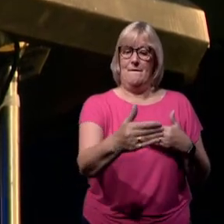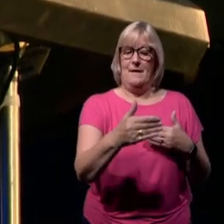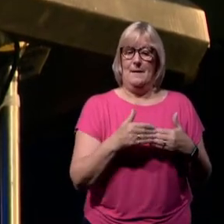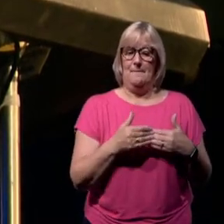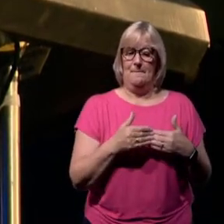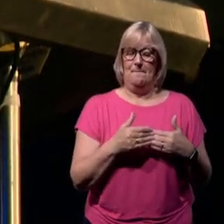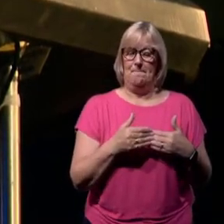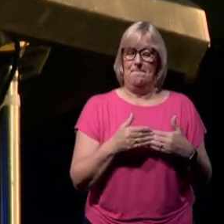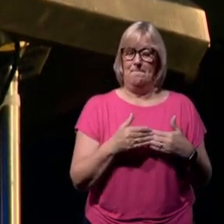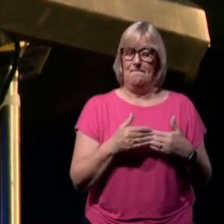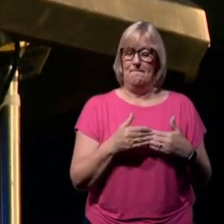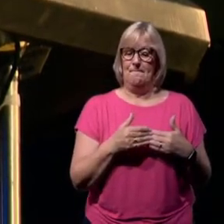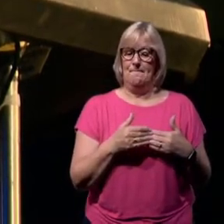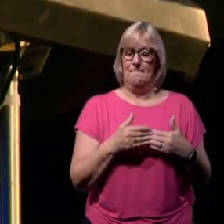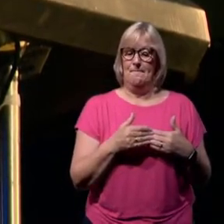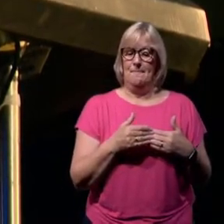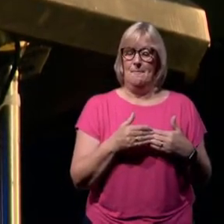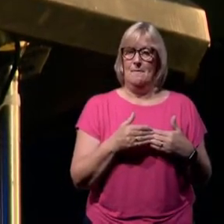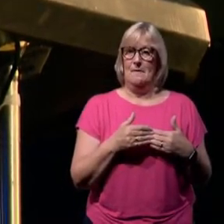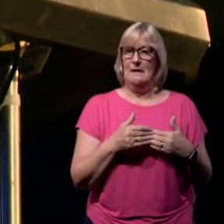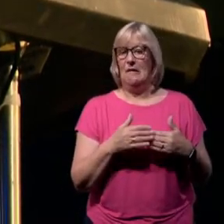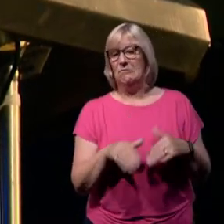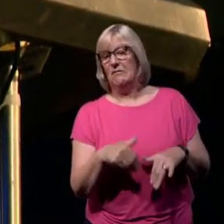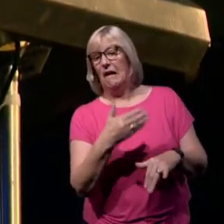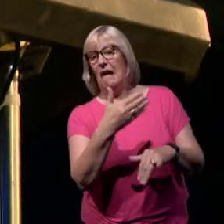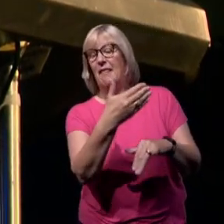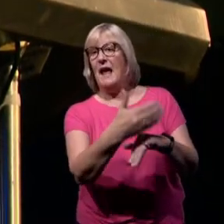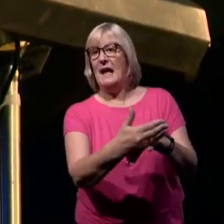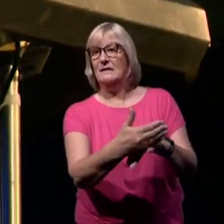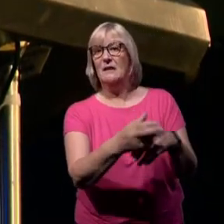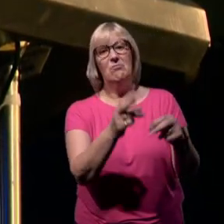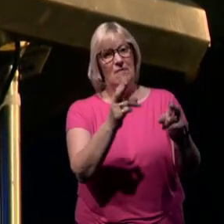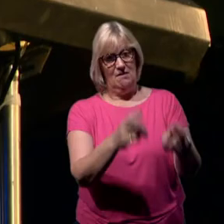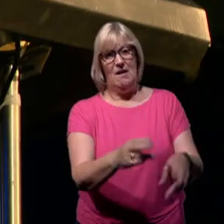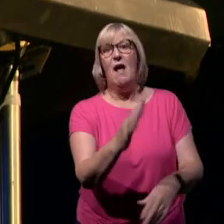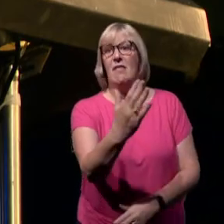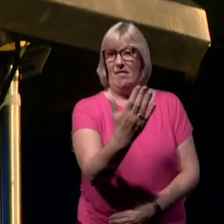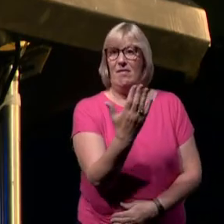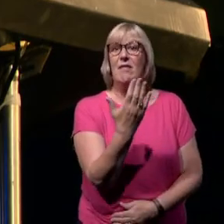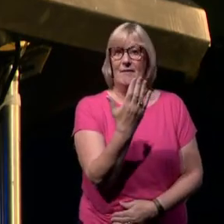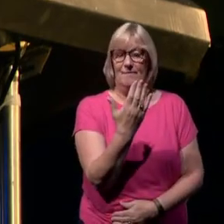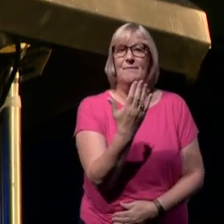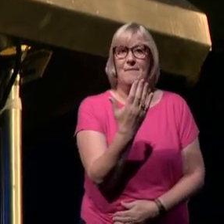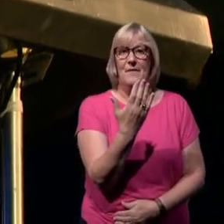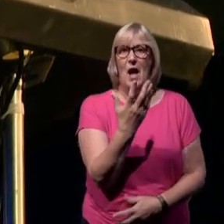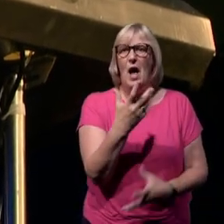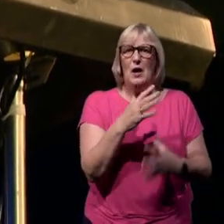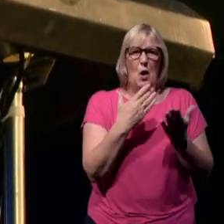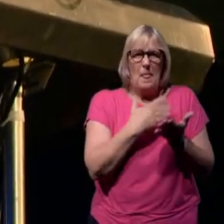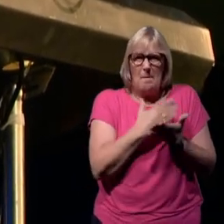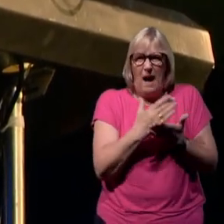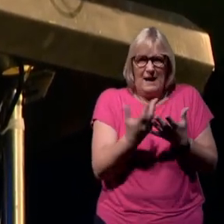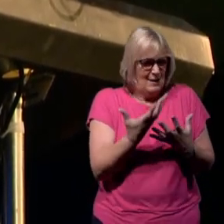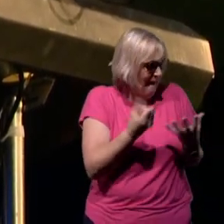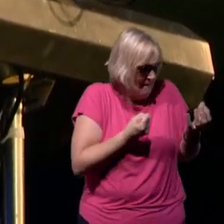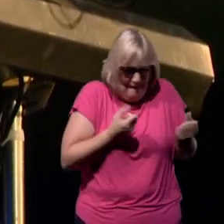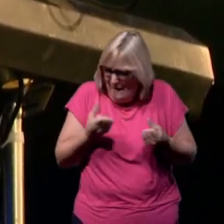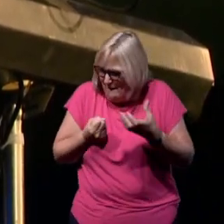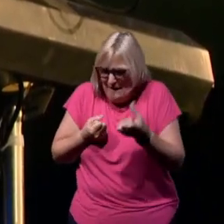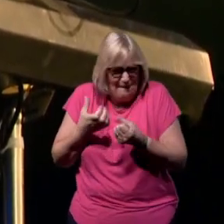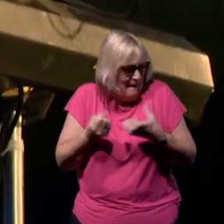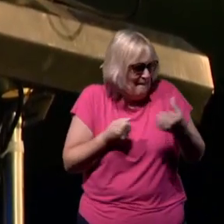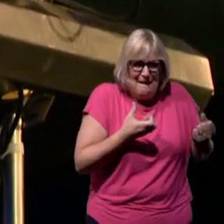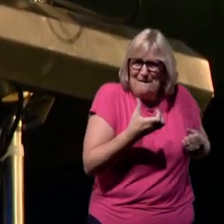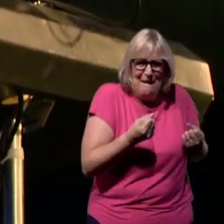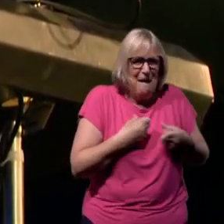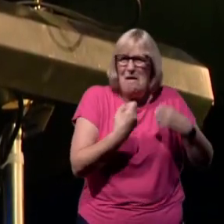that do you know what? At the end of the day, death is coming, and all of the trinkets, the things that we spend so much